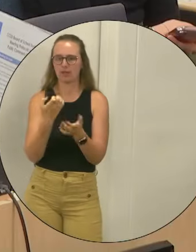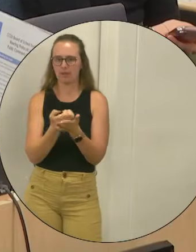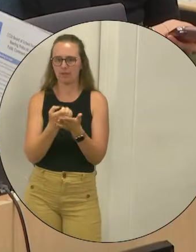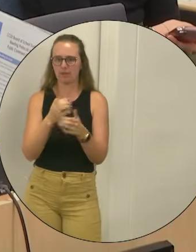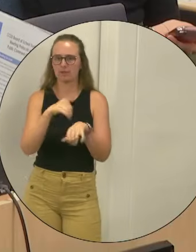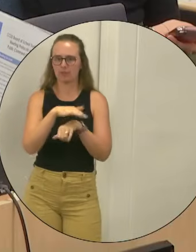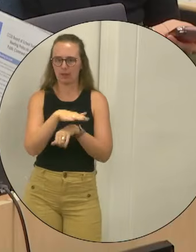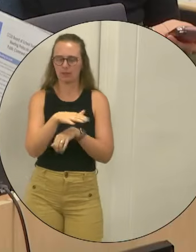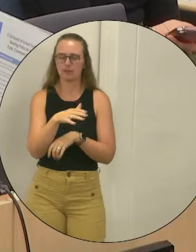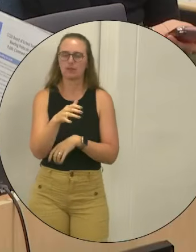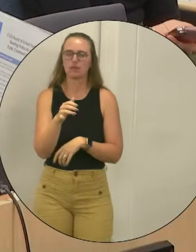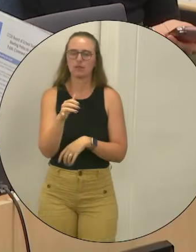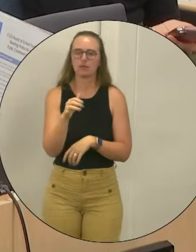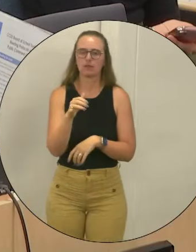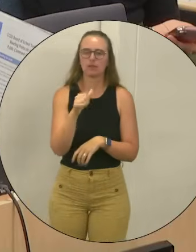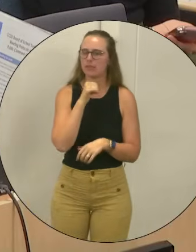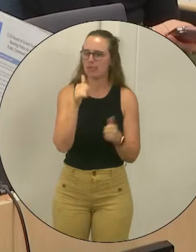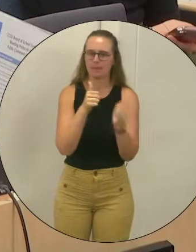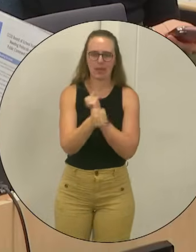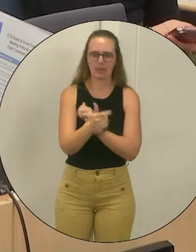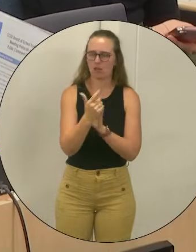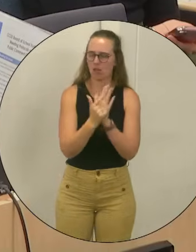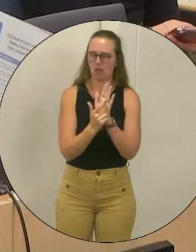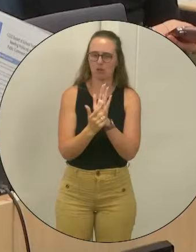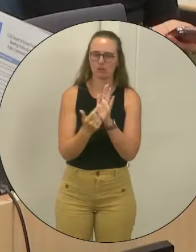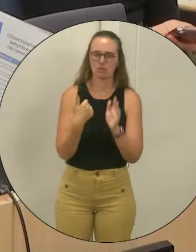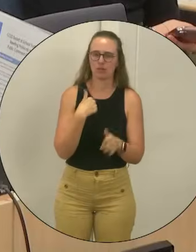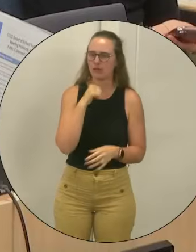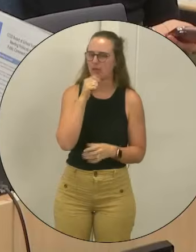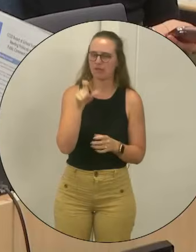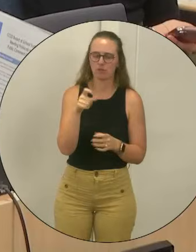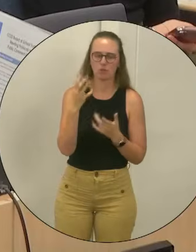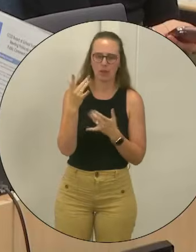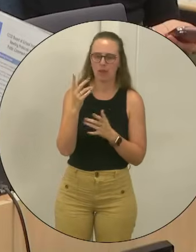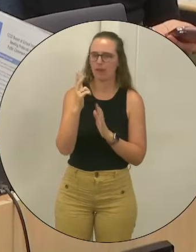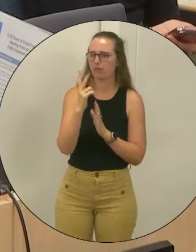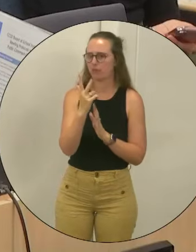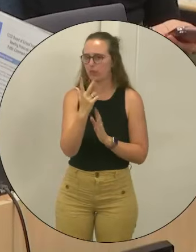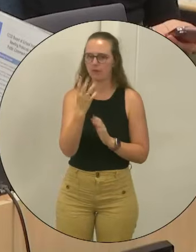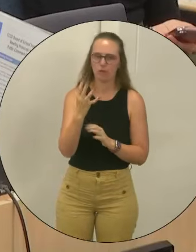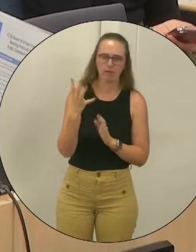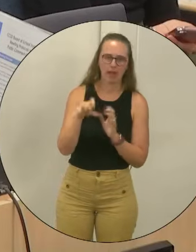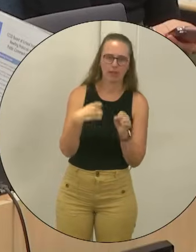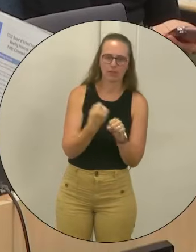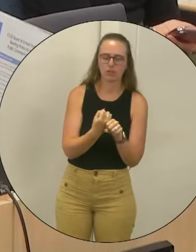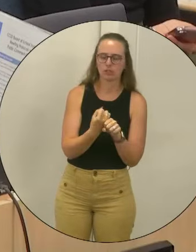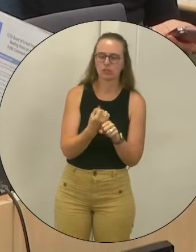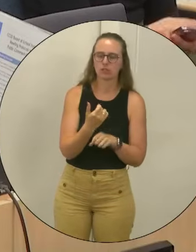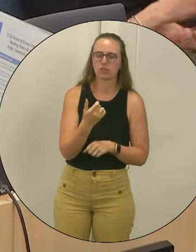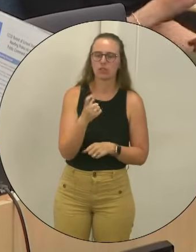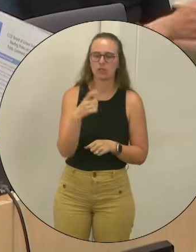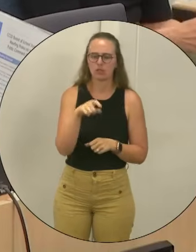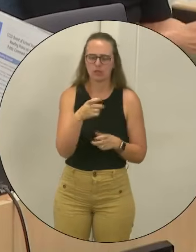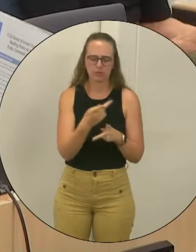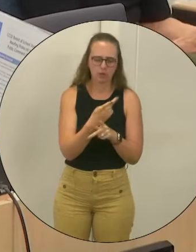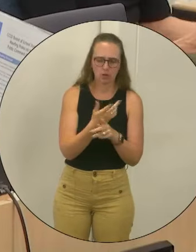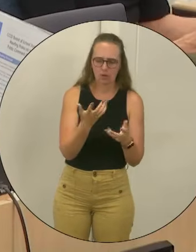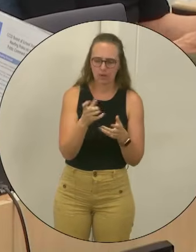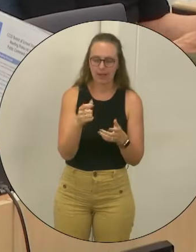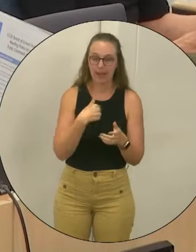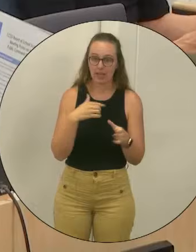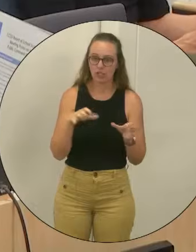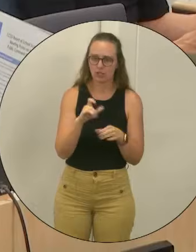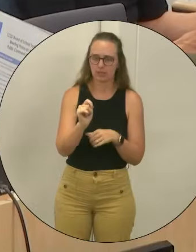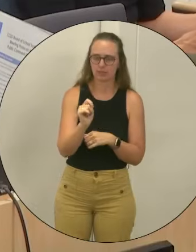it. And then they passed a law. I didn't have to wait 3 years, 4 years, 5 years, and I didn't have a government body of people trying to figure out what was going on. I did